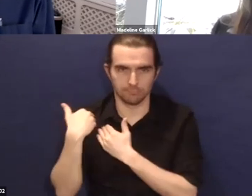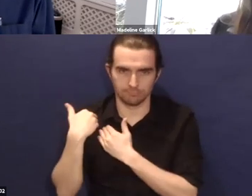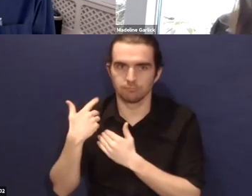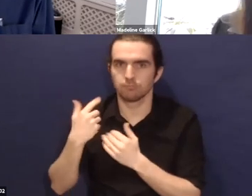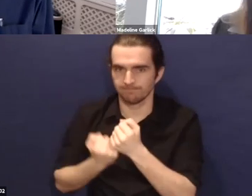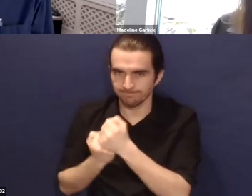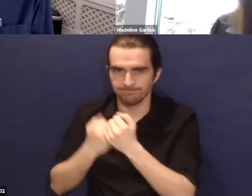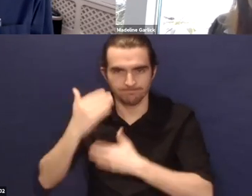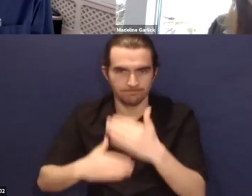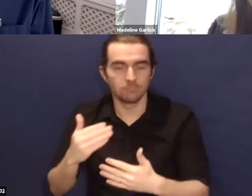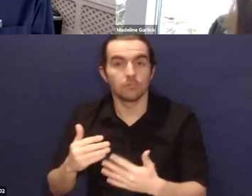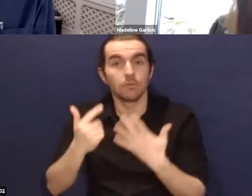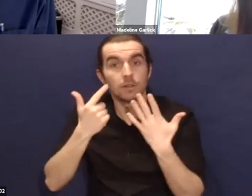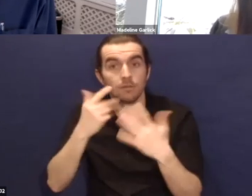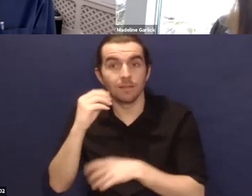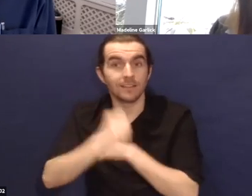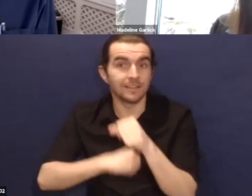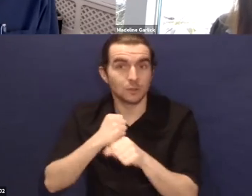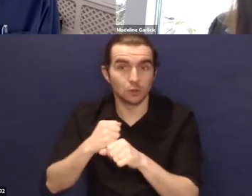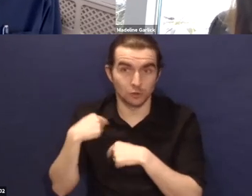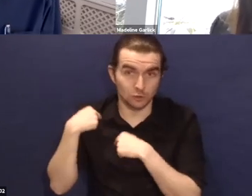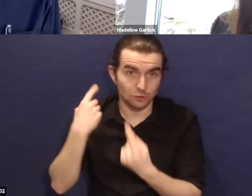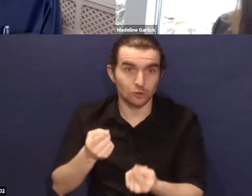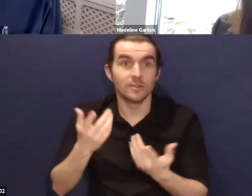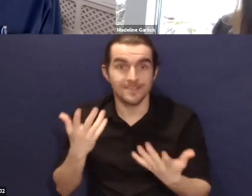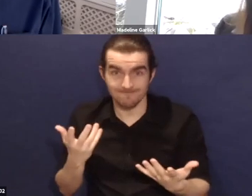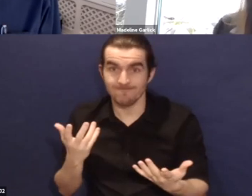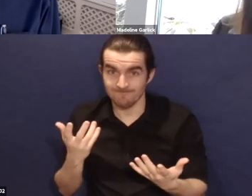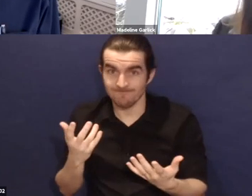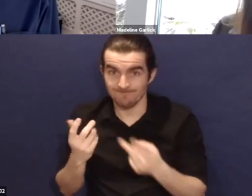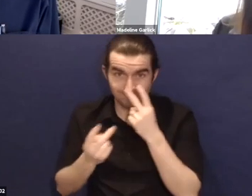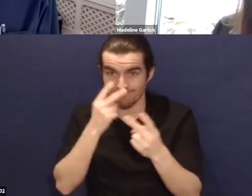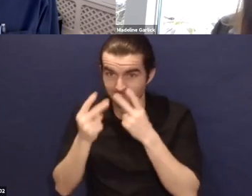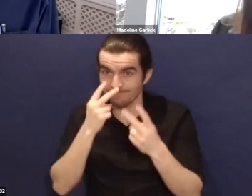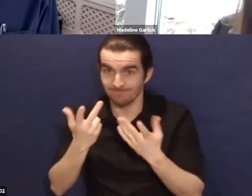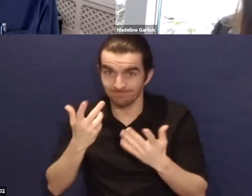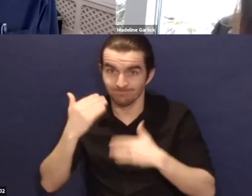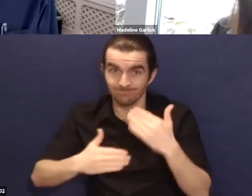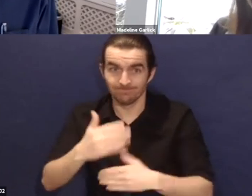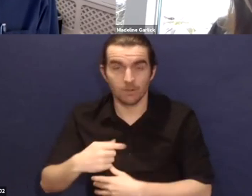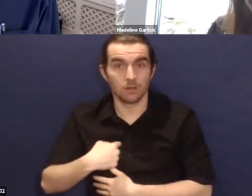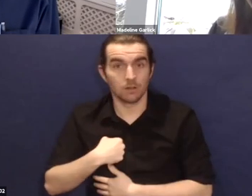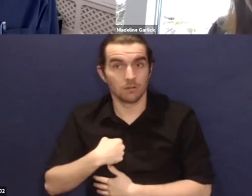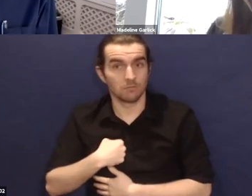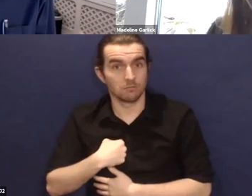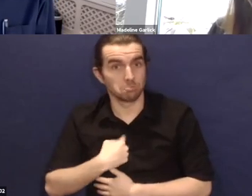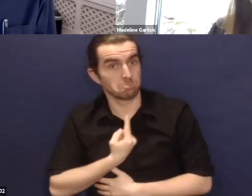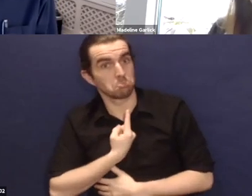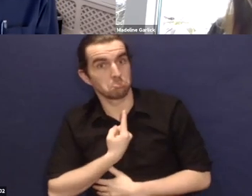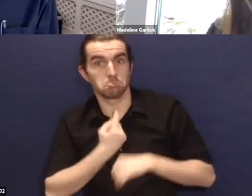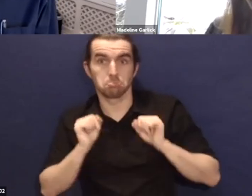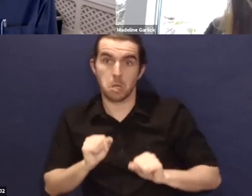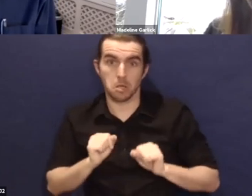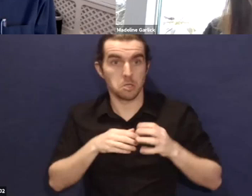alone. Partnerships are crucial in that regard. And this, I think, is what is really reflected in the Global Compact with its multi-stakeholder approach